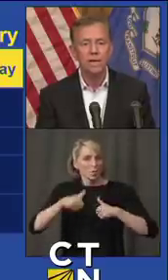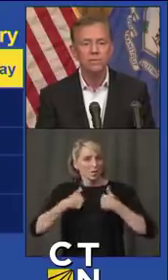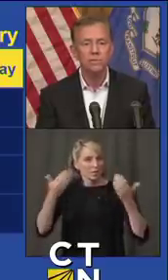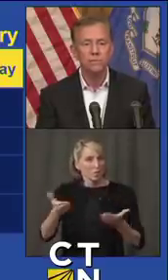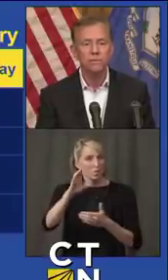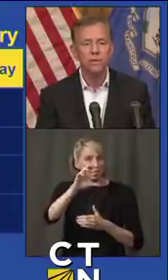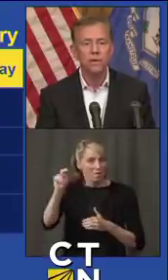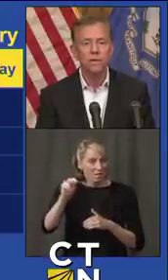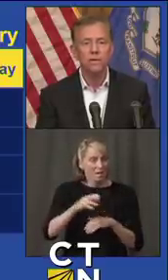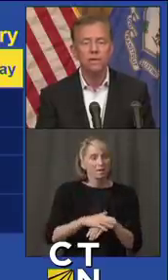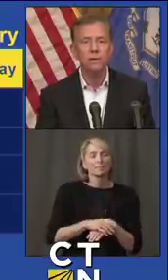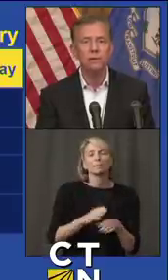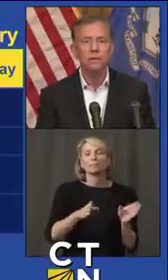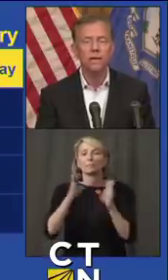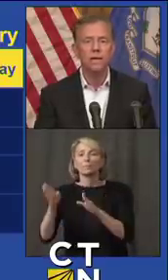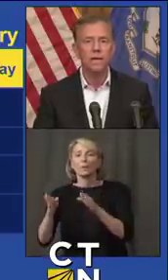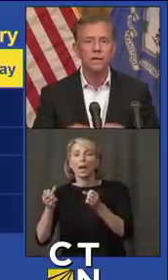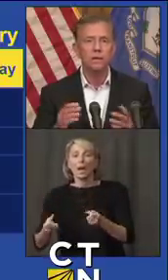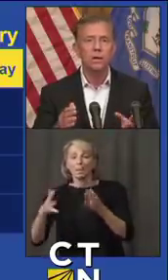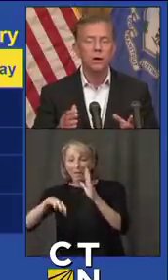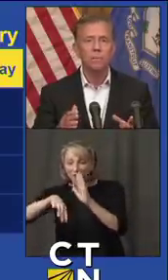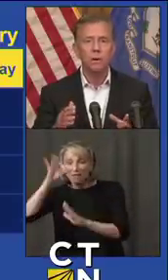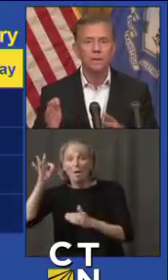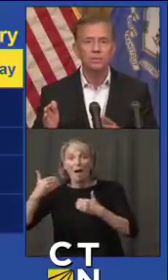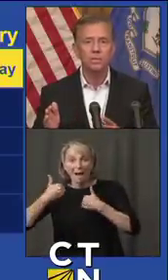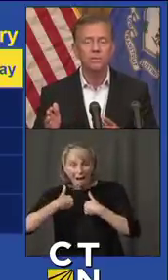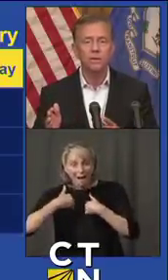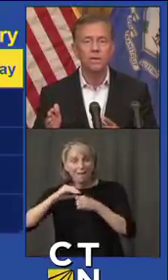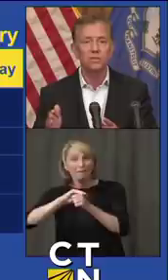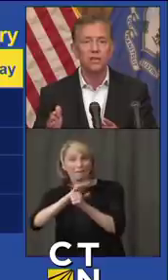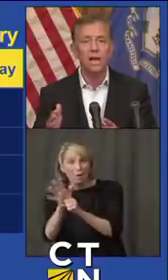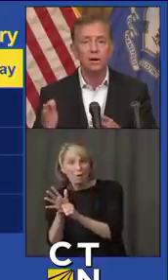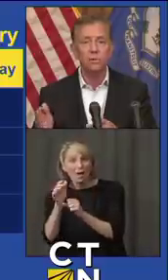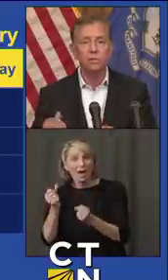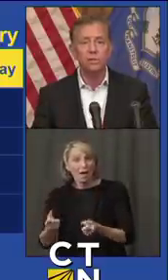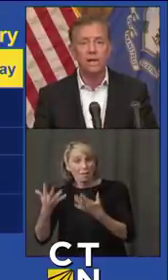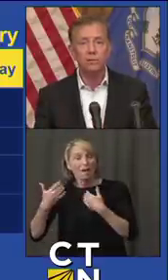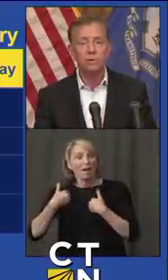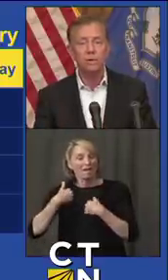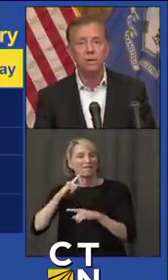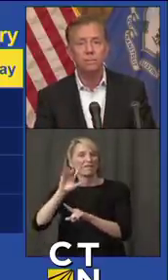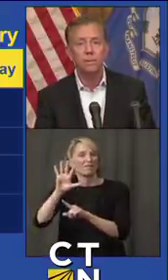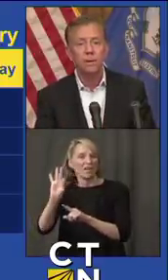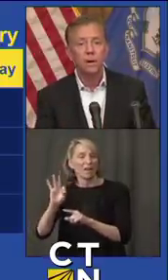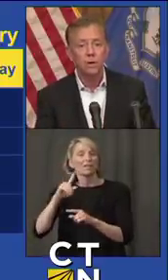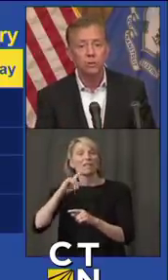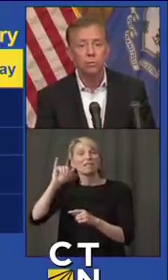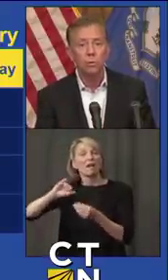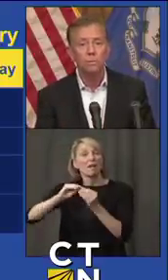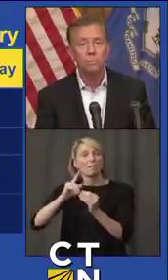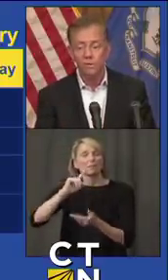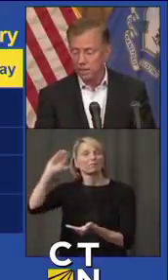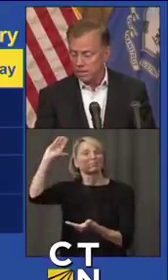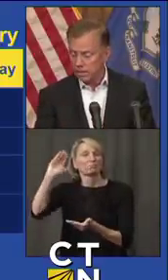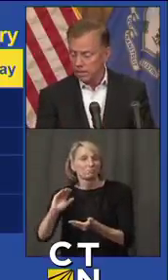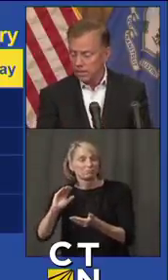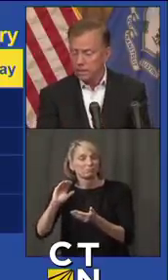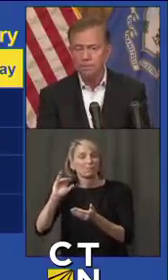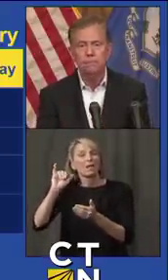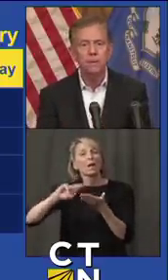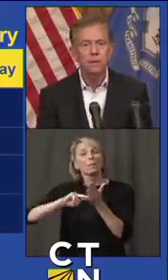positive cases, 59. Yet again, our positivity is down. It's down under